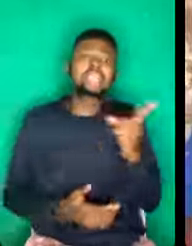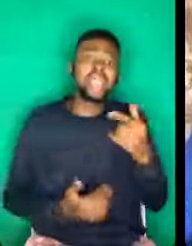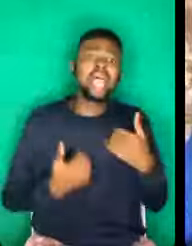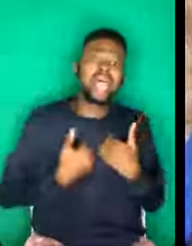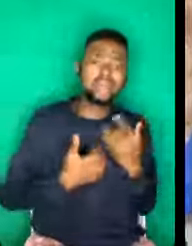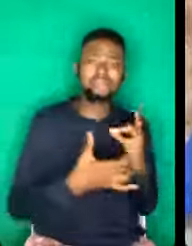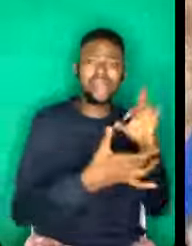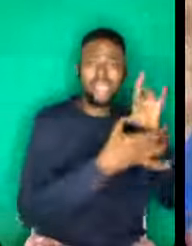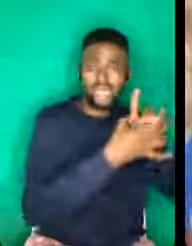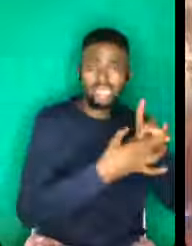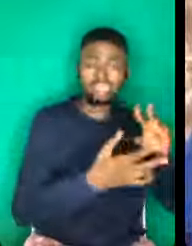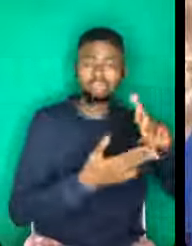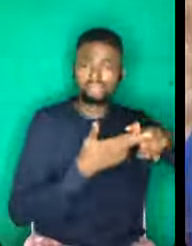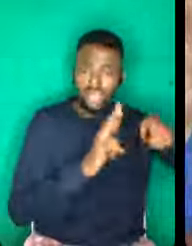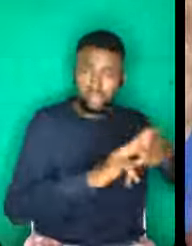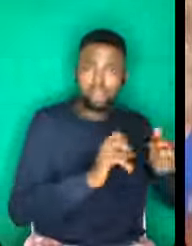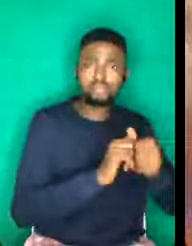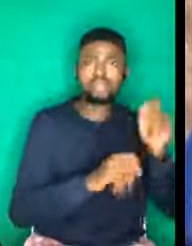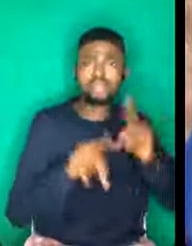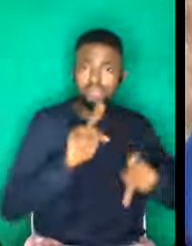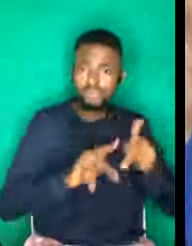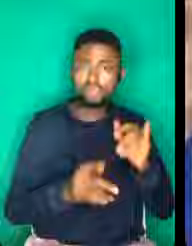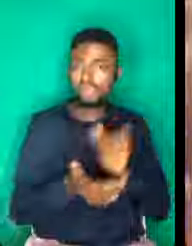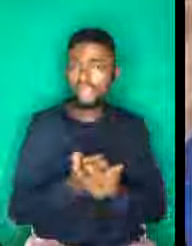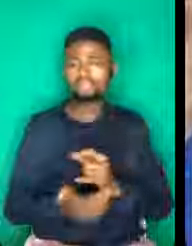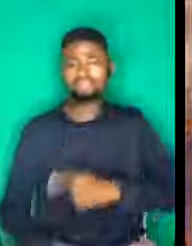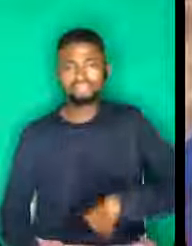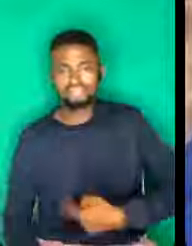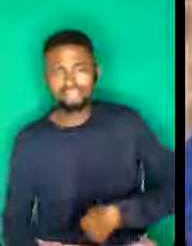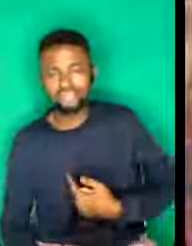The same with the hearing counterpart too. Different